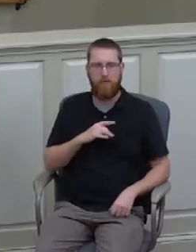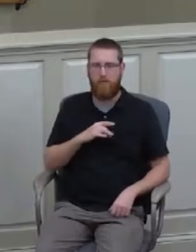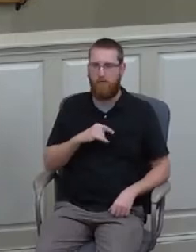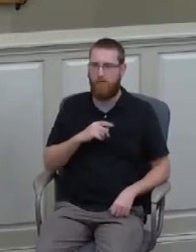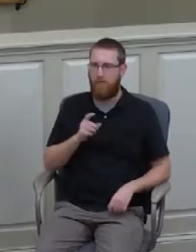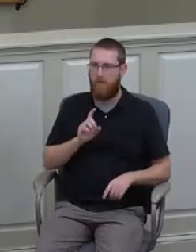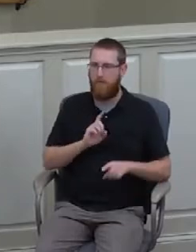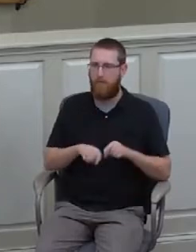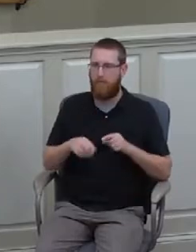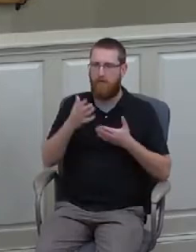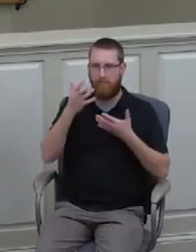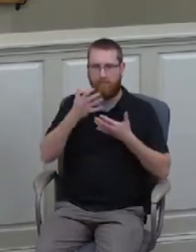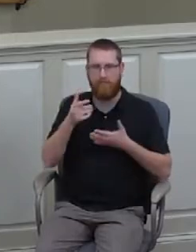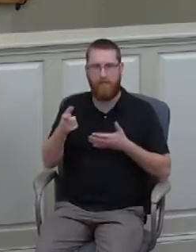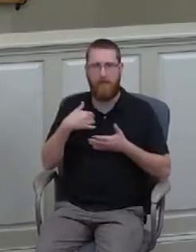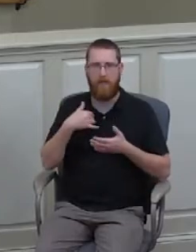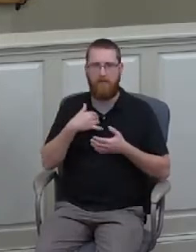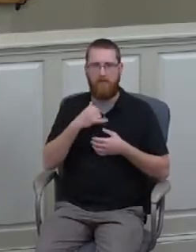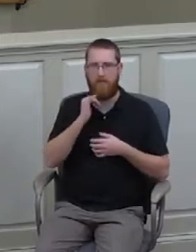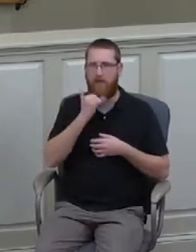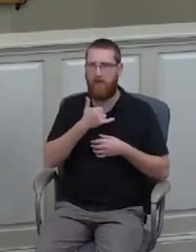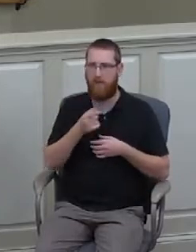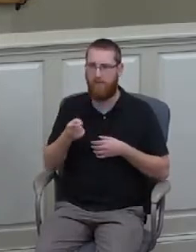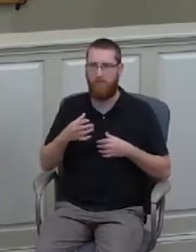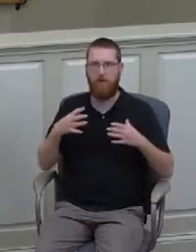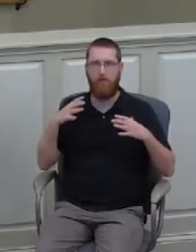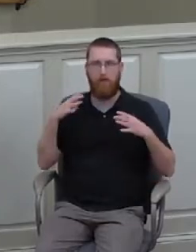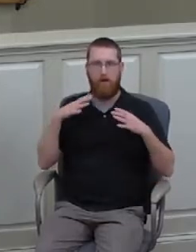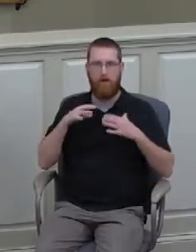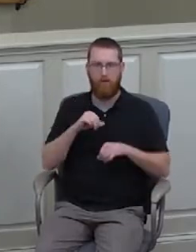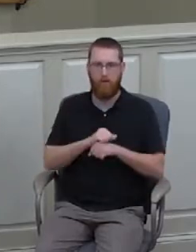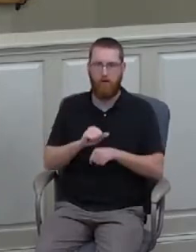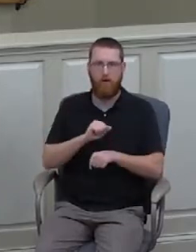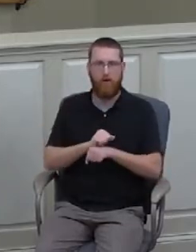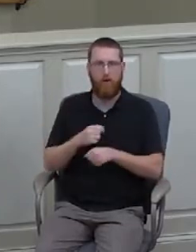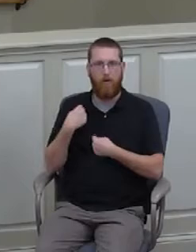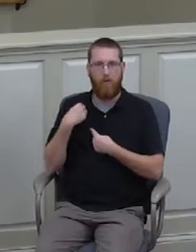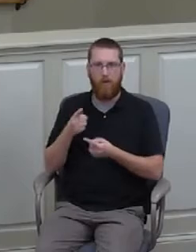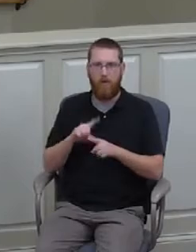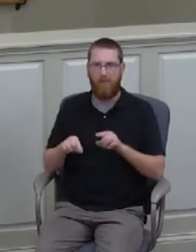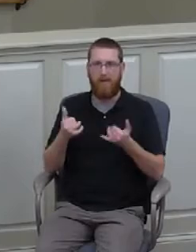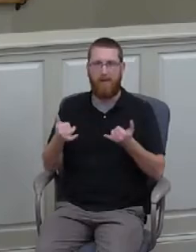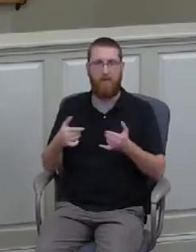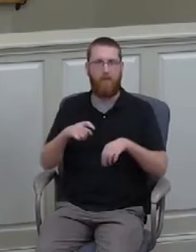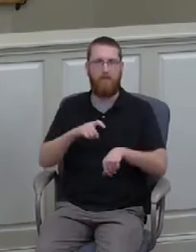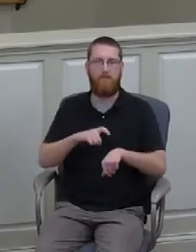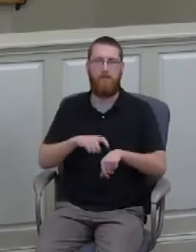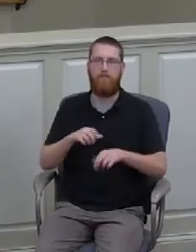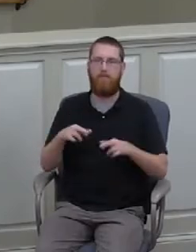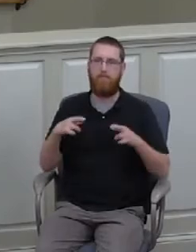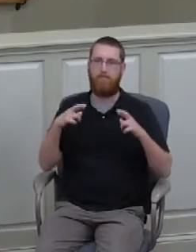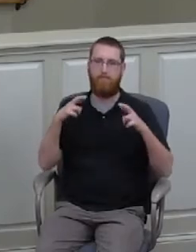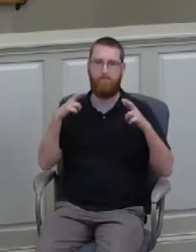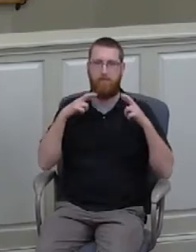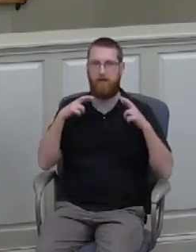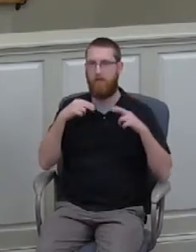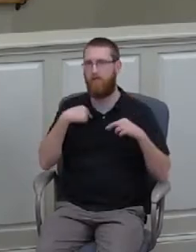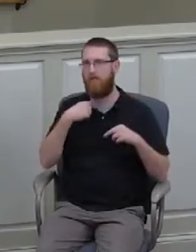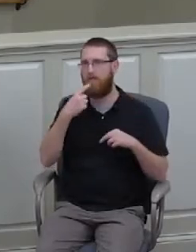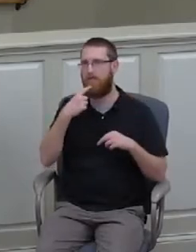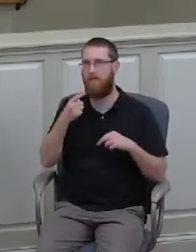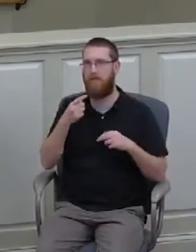unfortunately, you had an accident, and we've been out of service for a while. But your time has now come, and you can say,